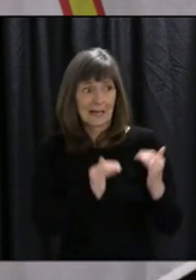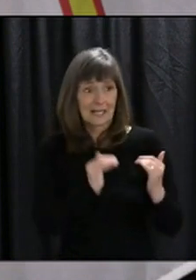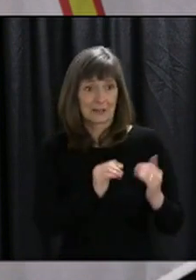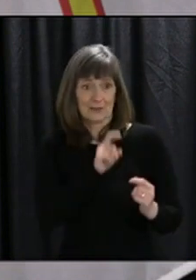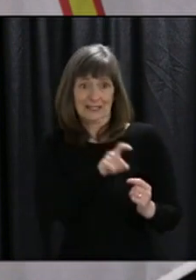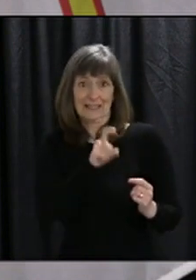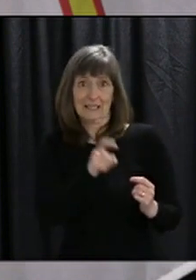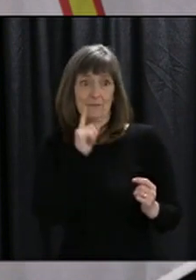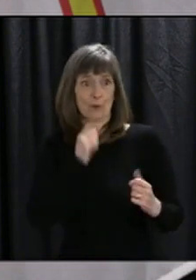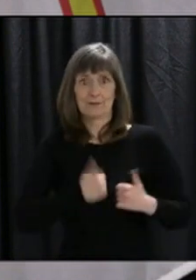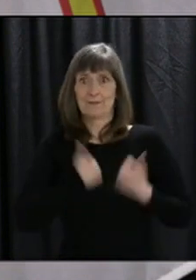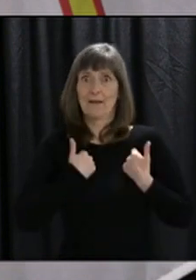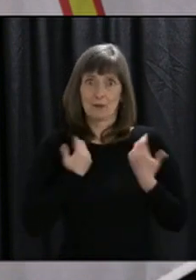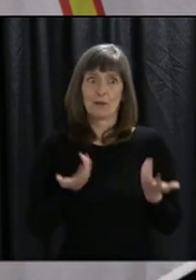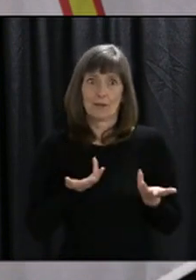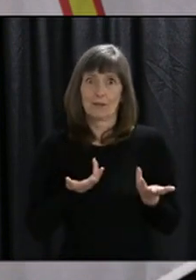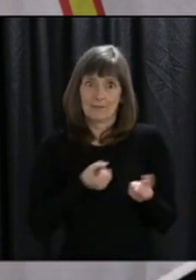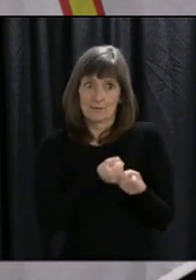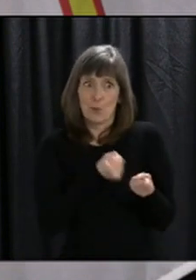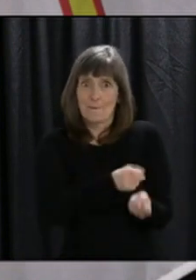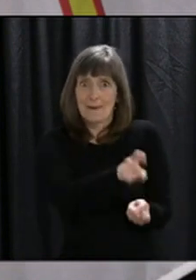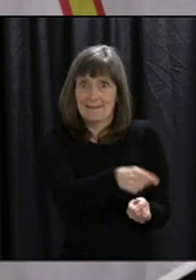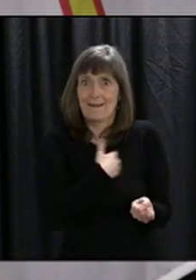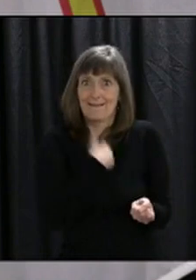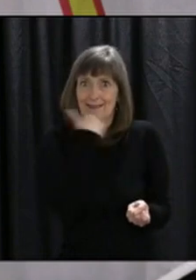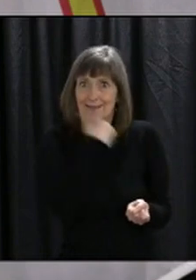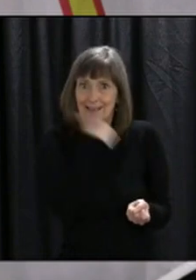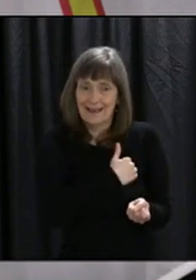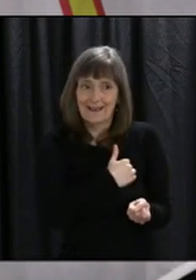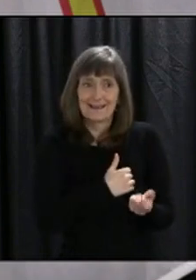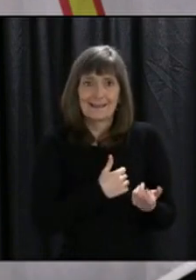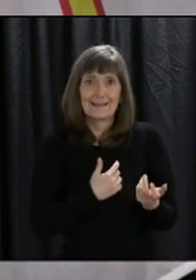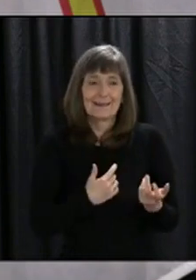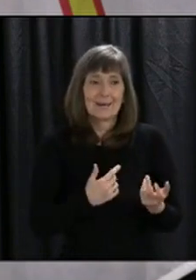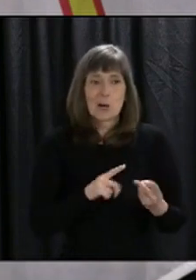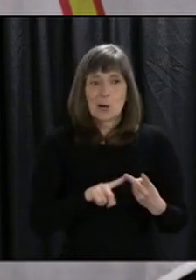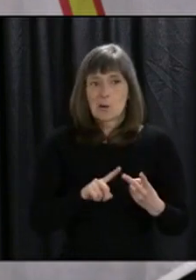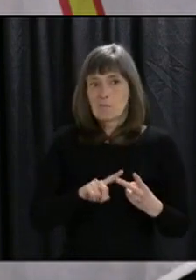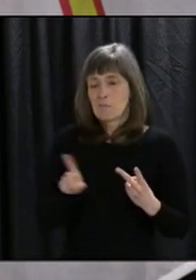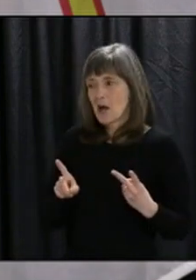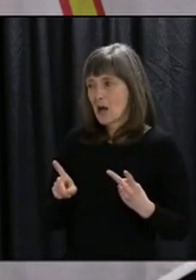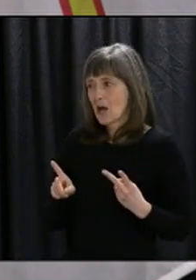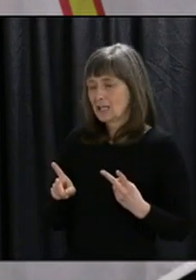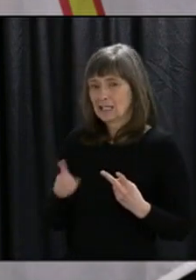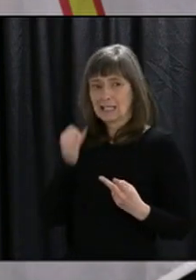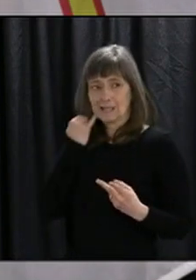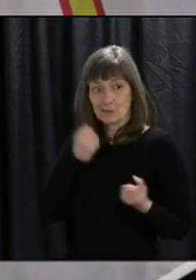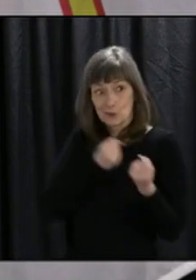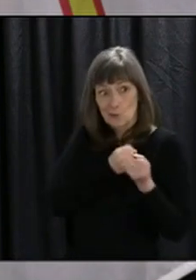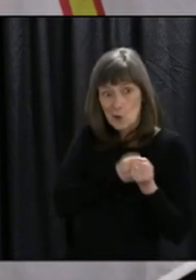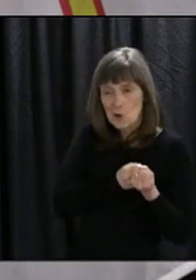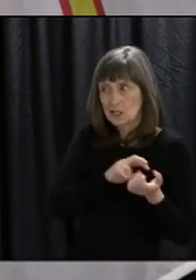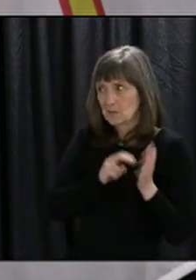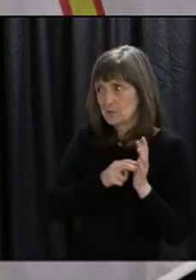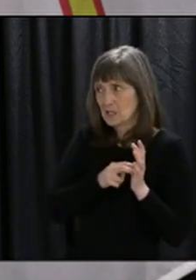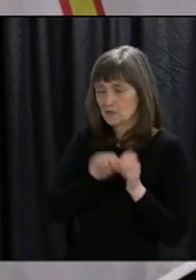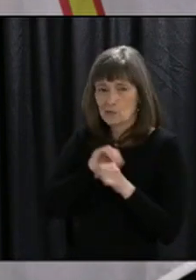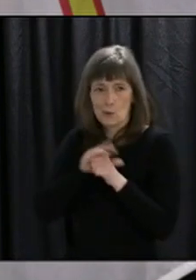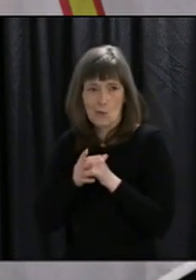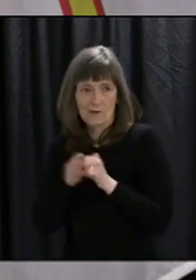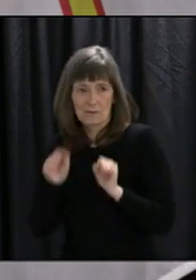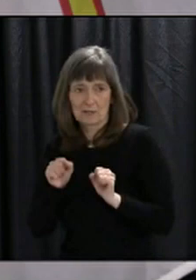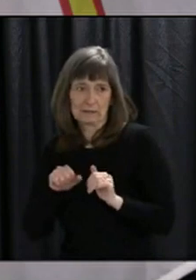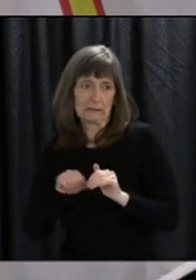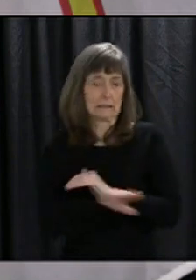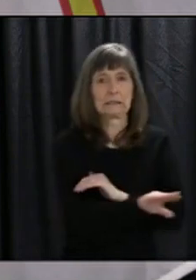need for supports, and yet the level of exposure with COVID-19, and